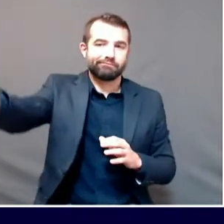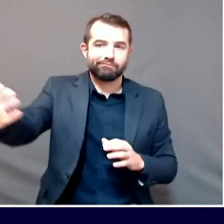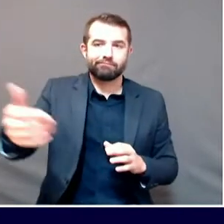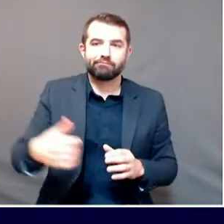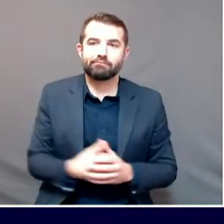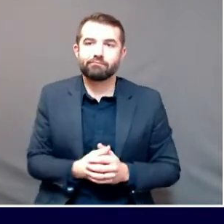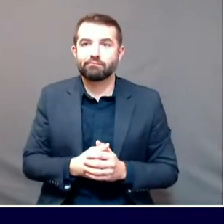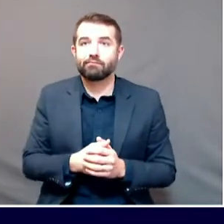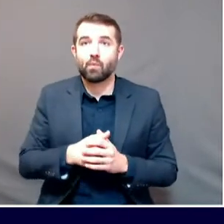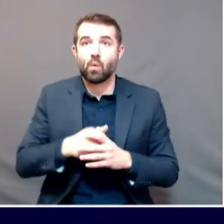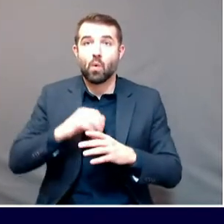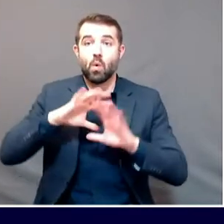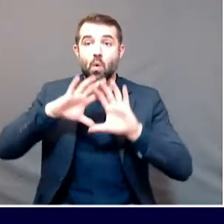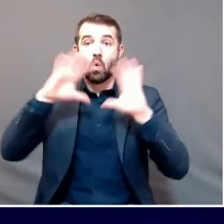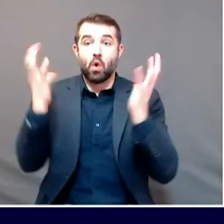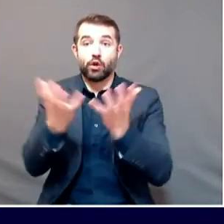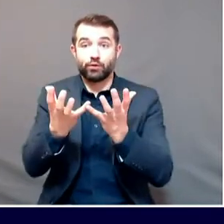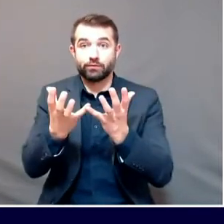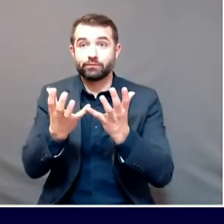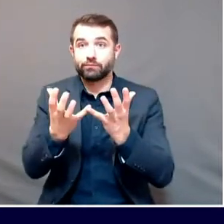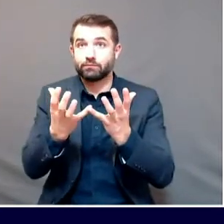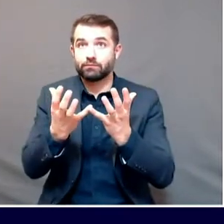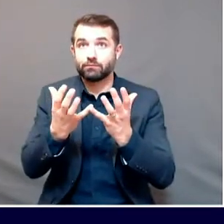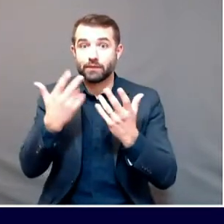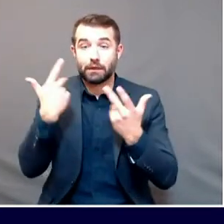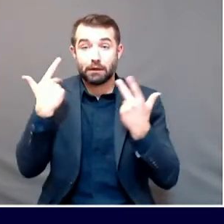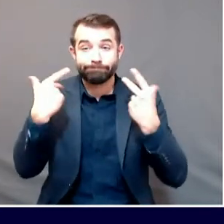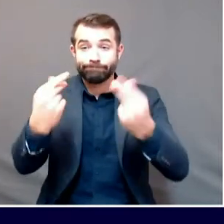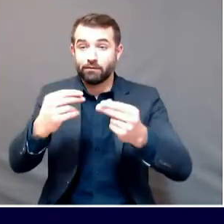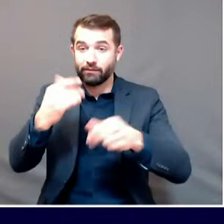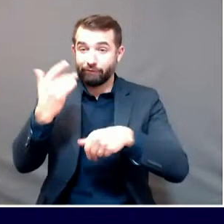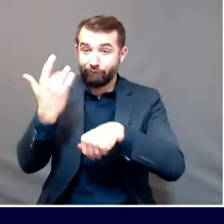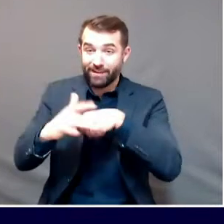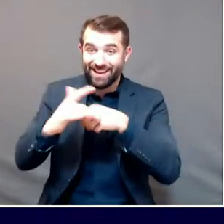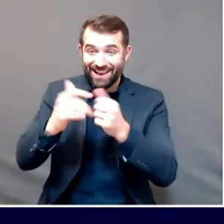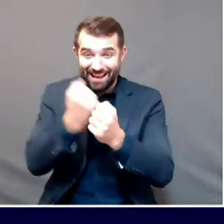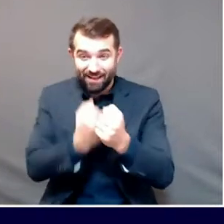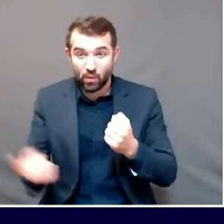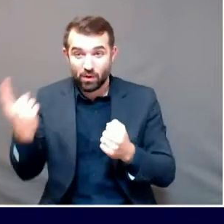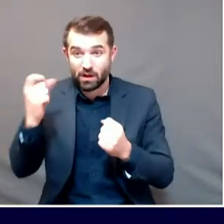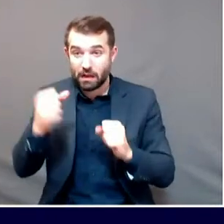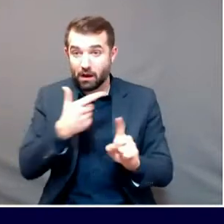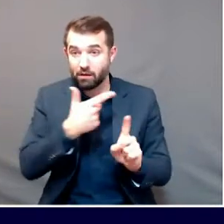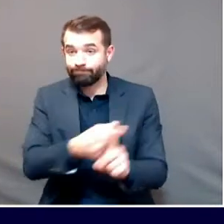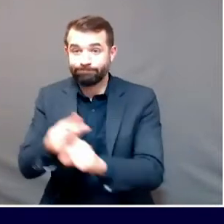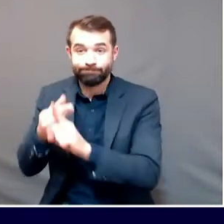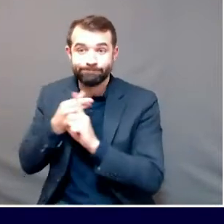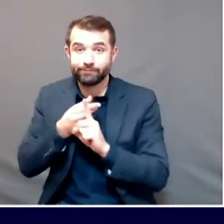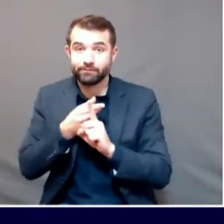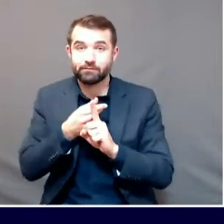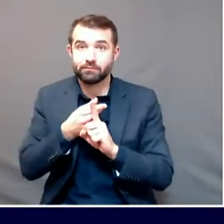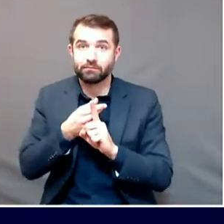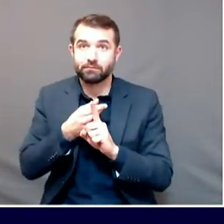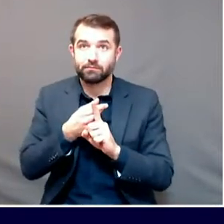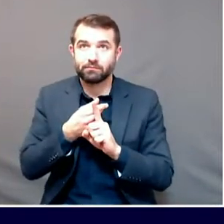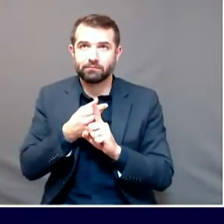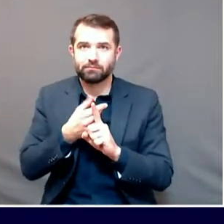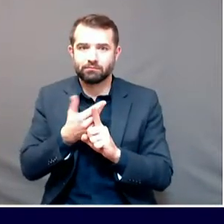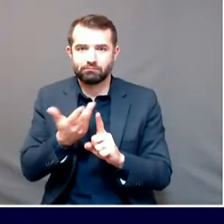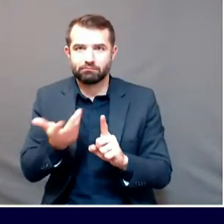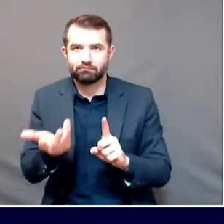more open to the public, I'm curious to know what you would like to see happen when it's more widespread, and